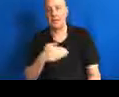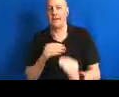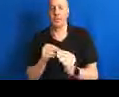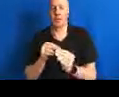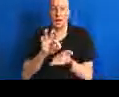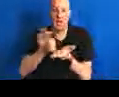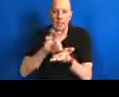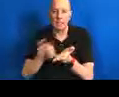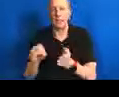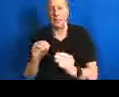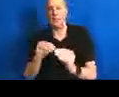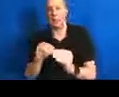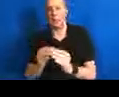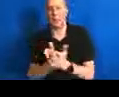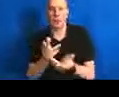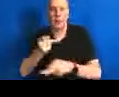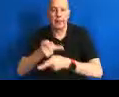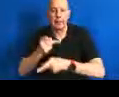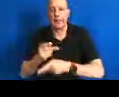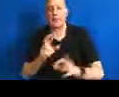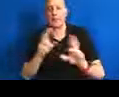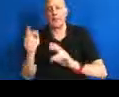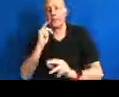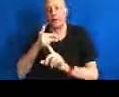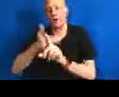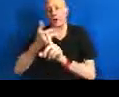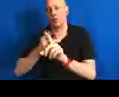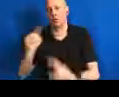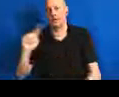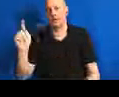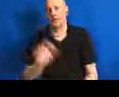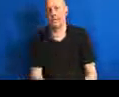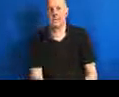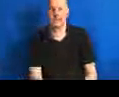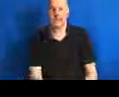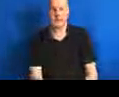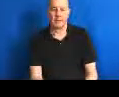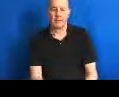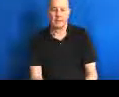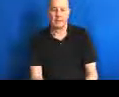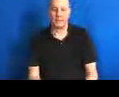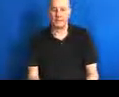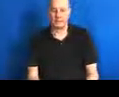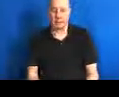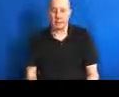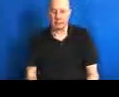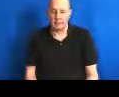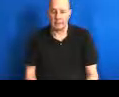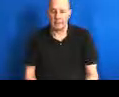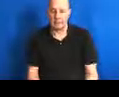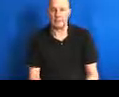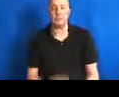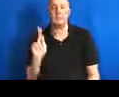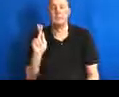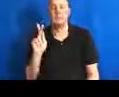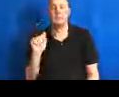bookkeeping and be ready for those quarterly taxes. So. And Kate asked, how